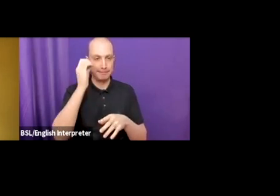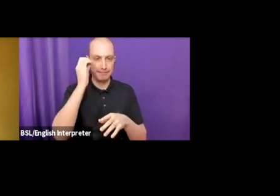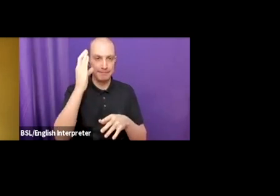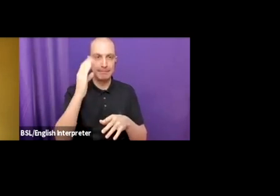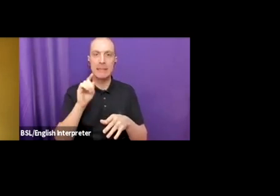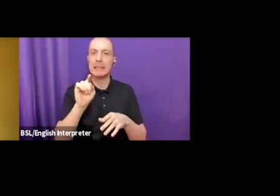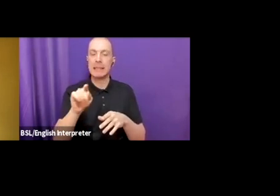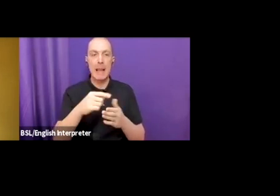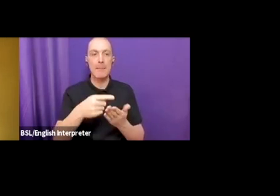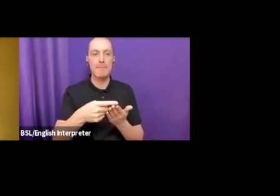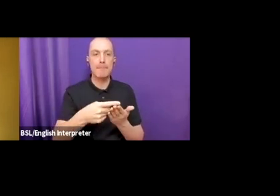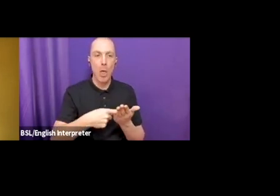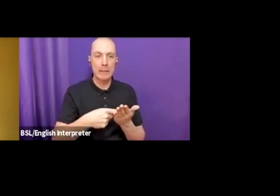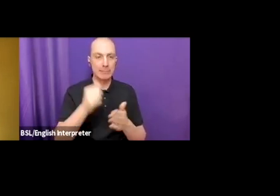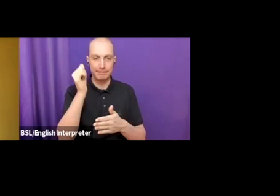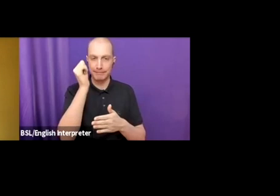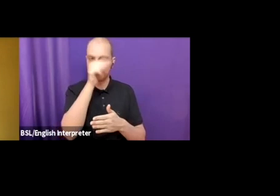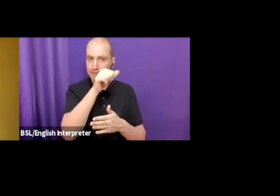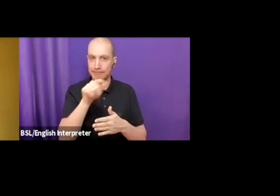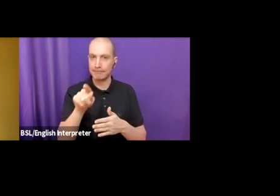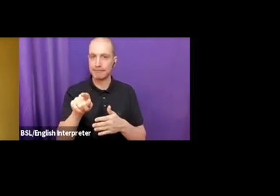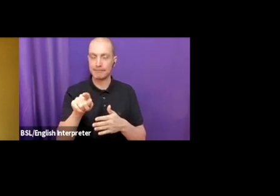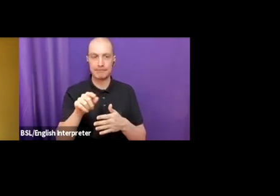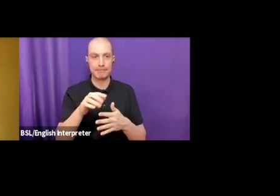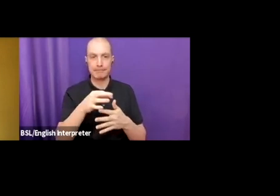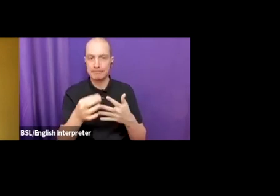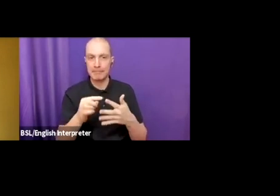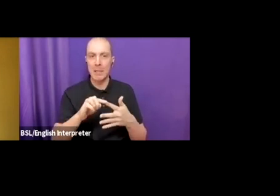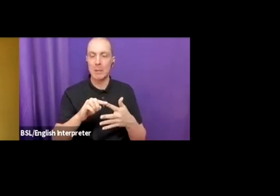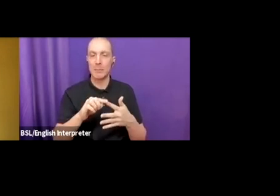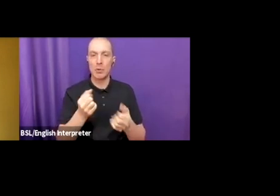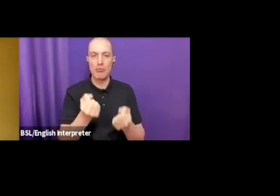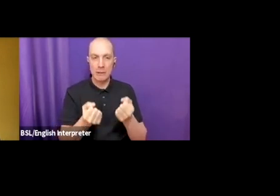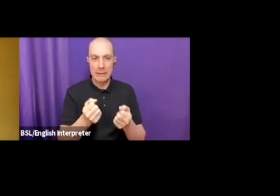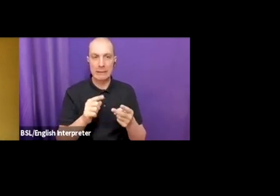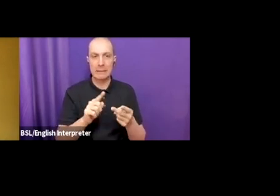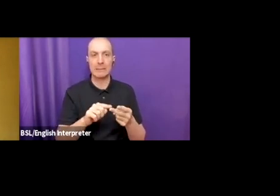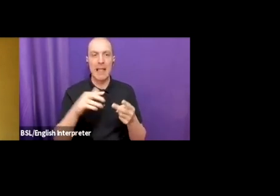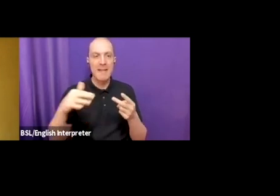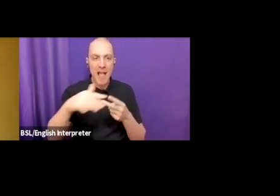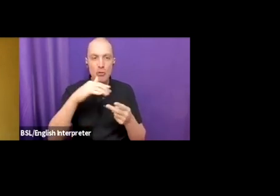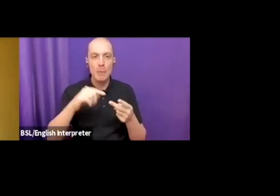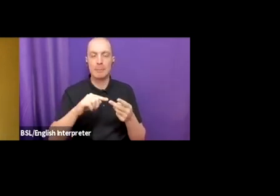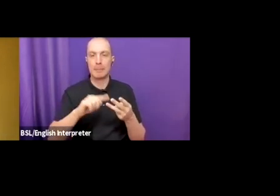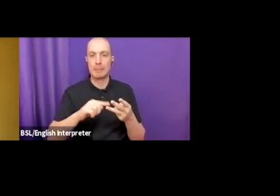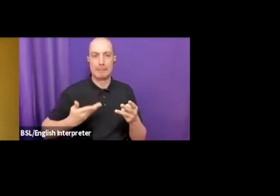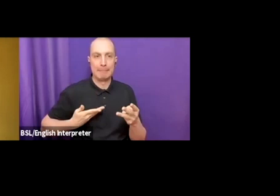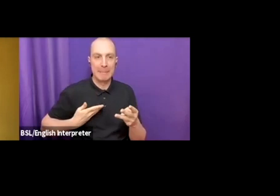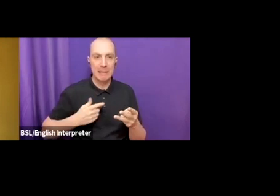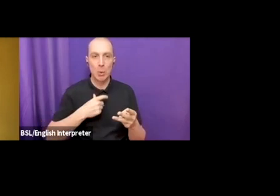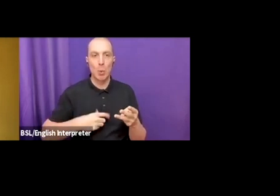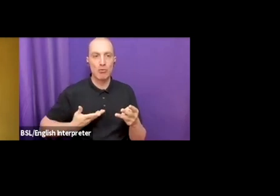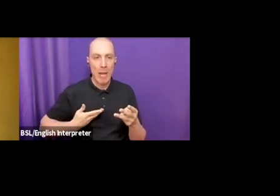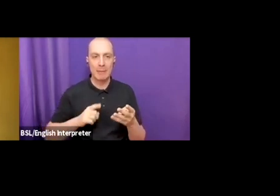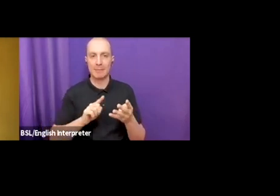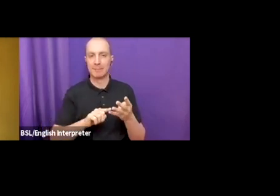policy expertise in a number of different areas. For example, criminal justice, the environment, and also business and human rights. So he's a good